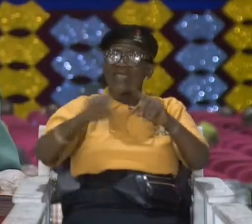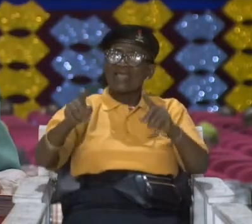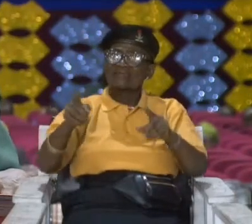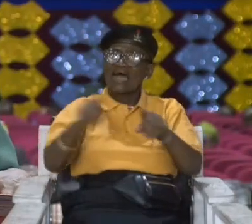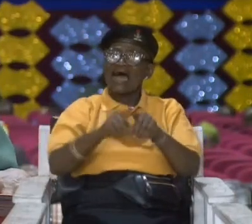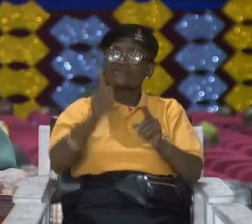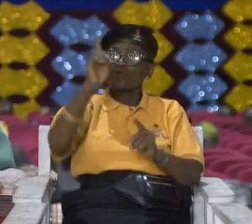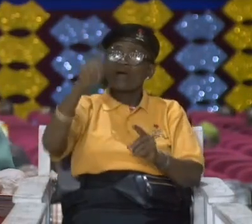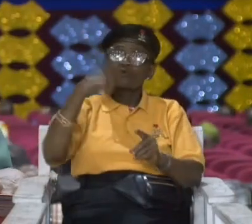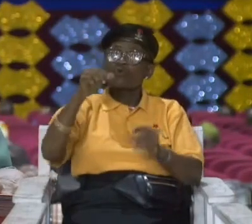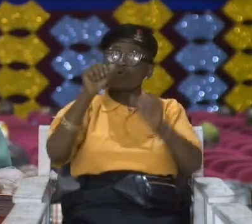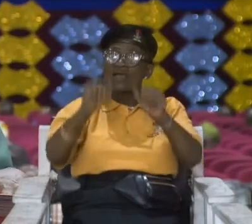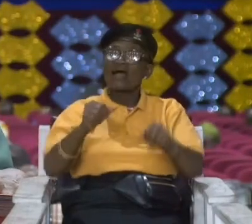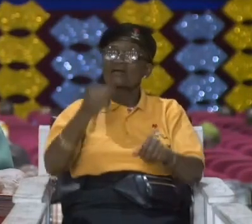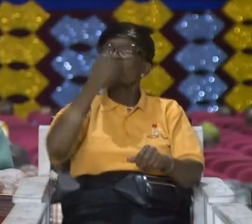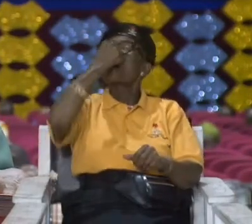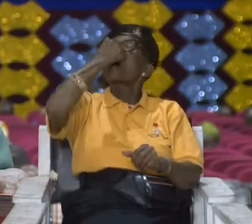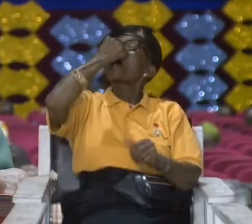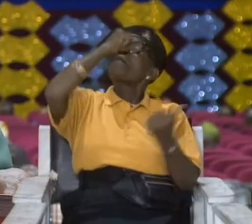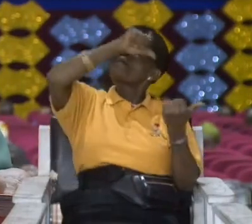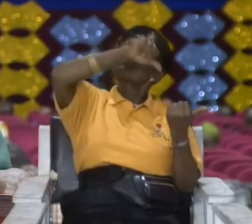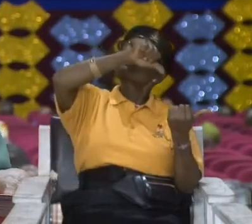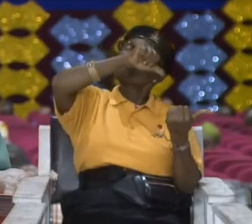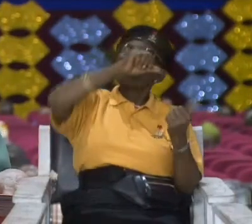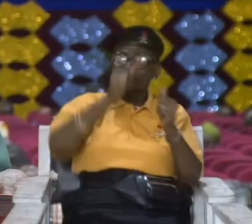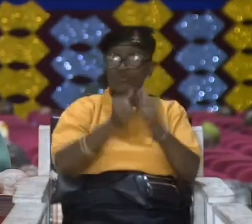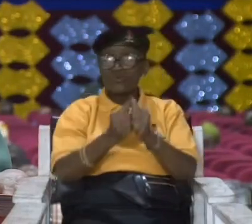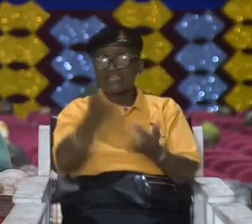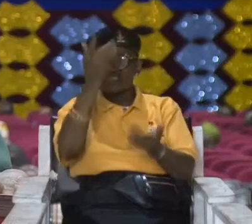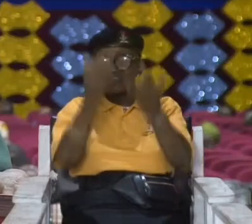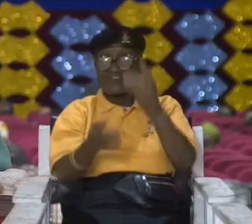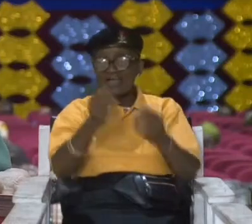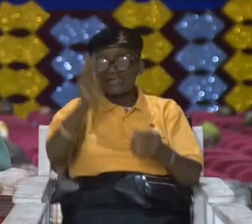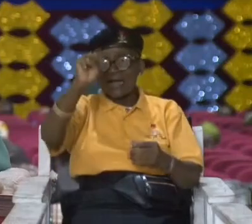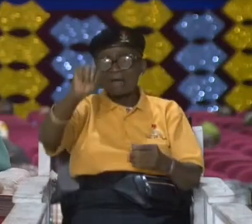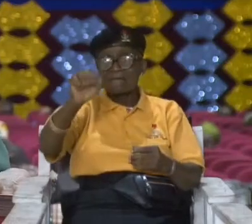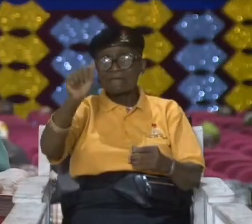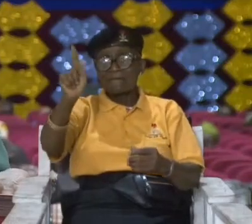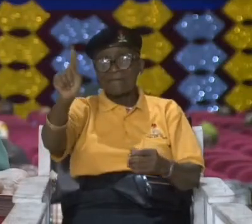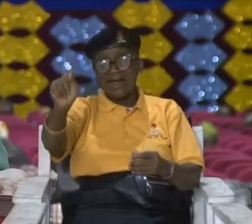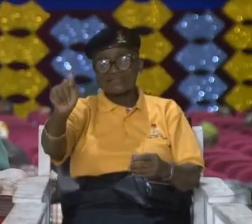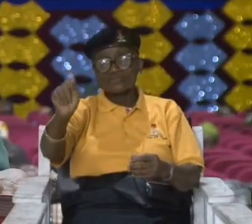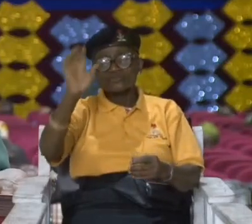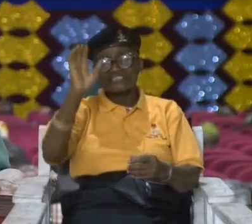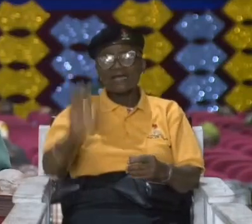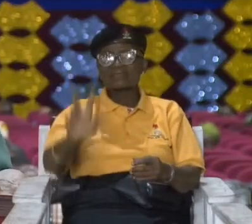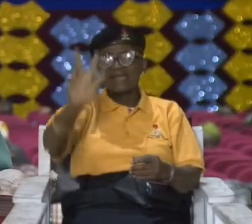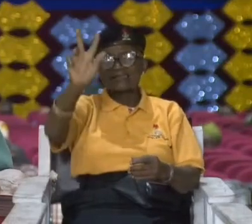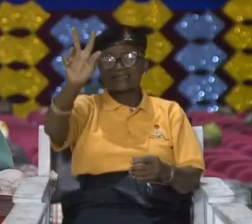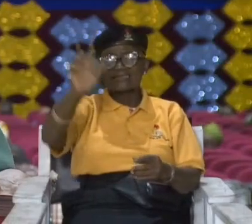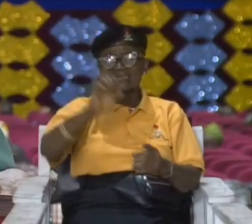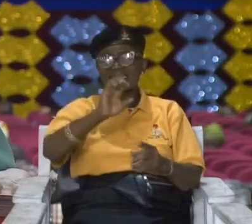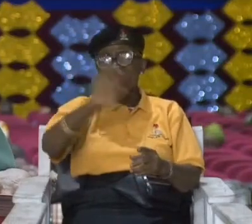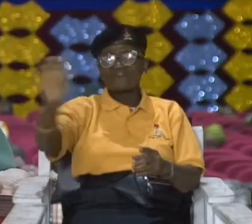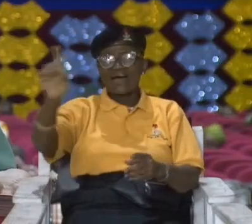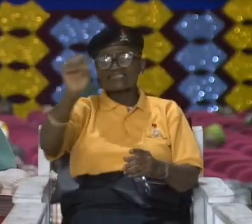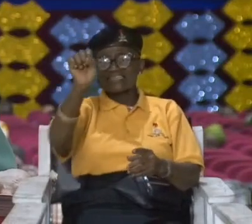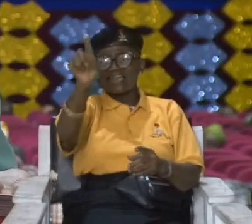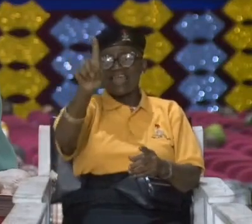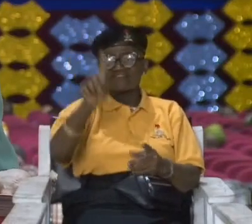baptize with fire. Matthew chapter 3, verse 11 to